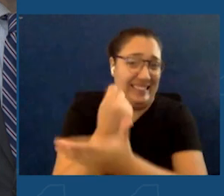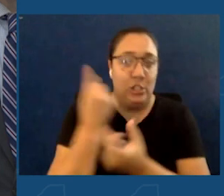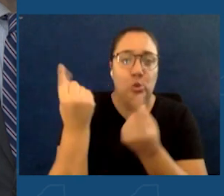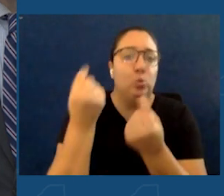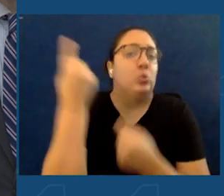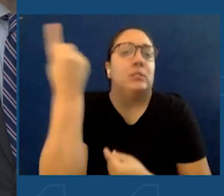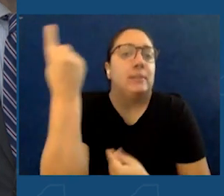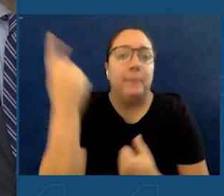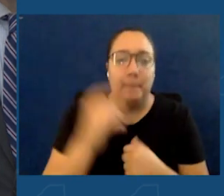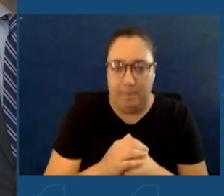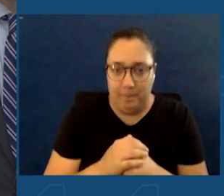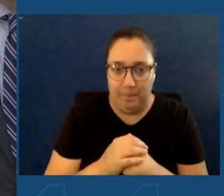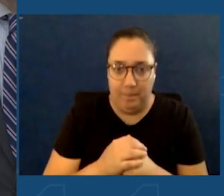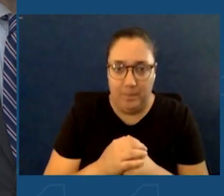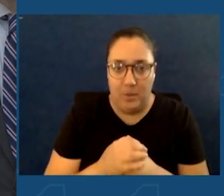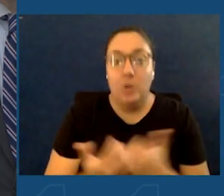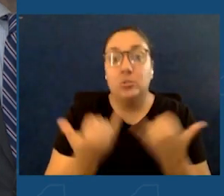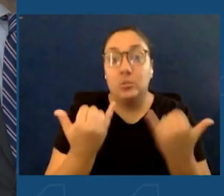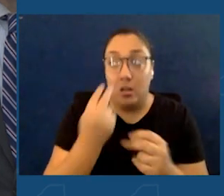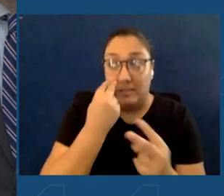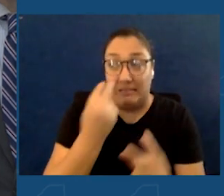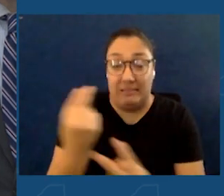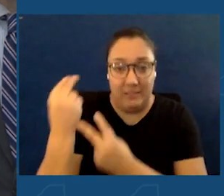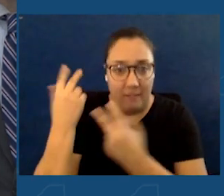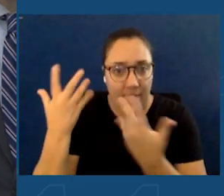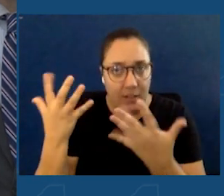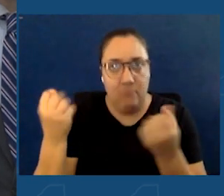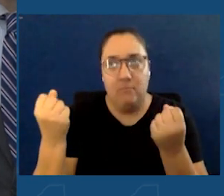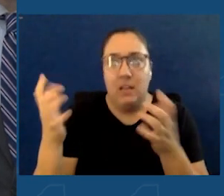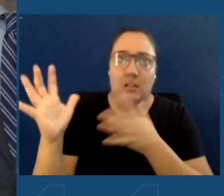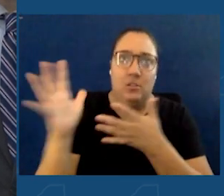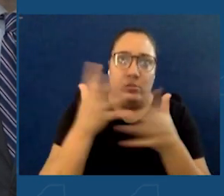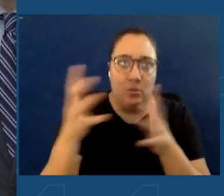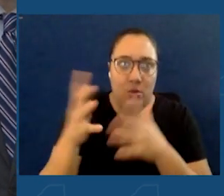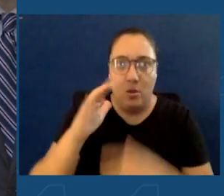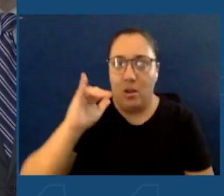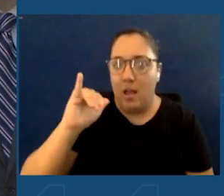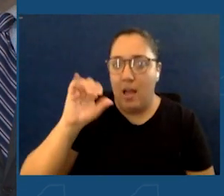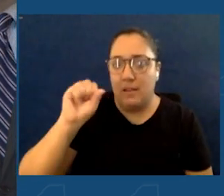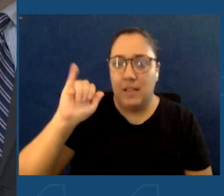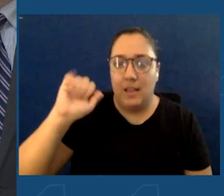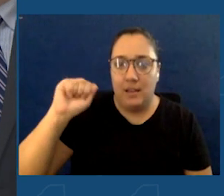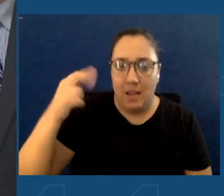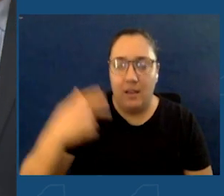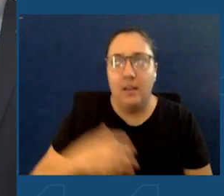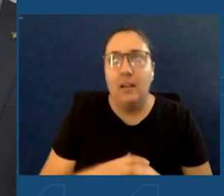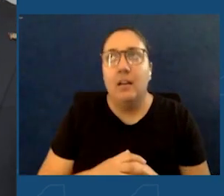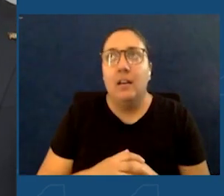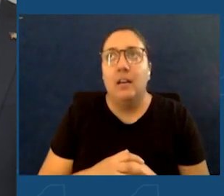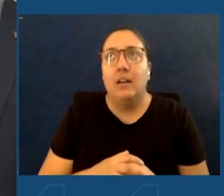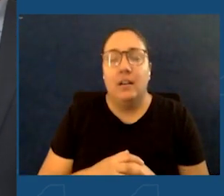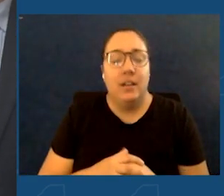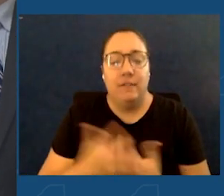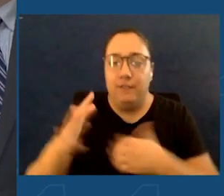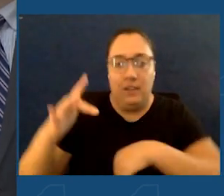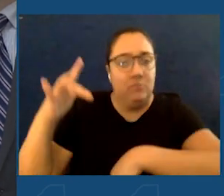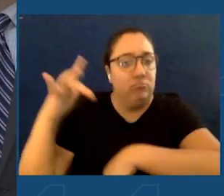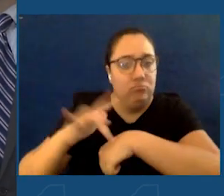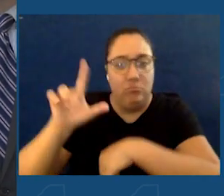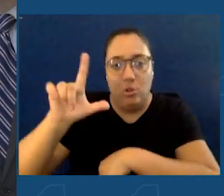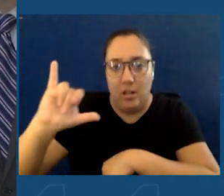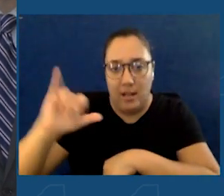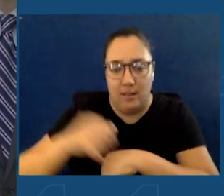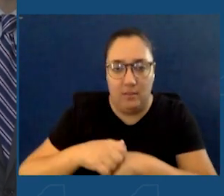on the last few years, we've had Tropical Storm Isaias touch down Long Island August